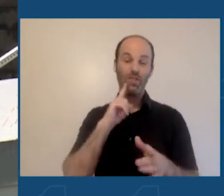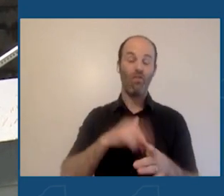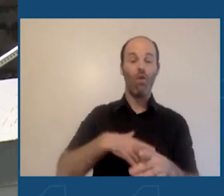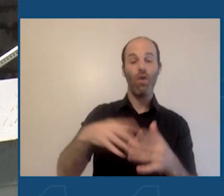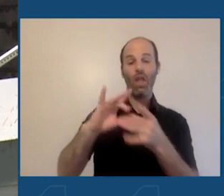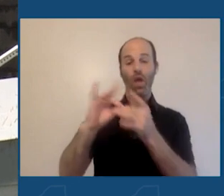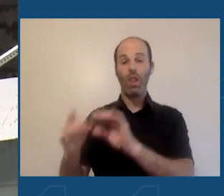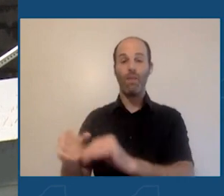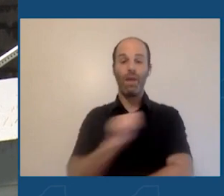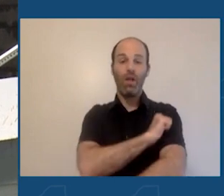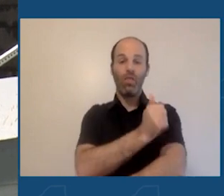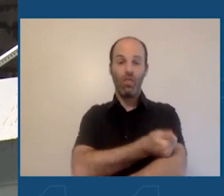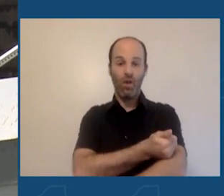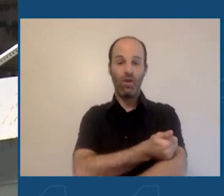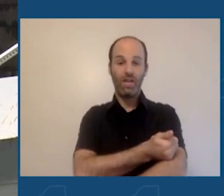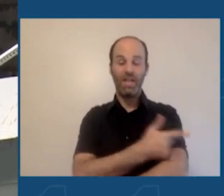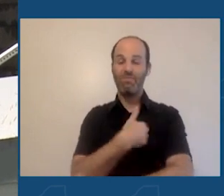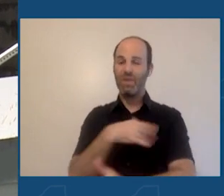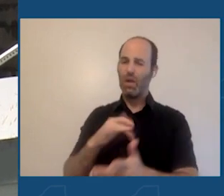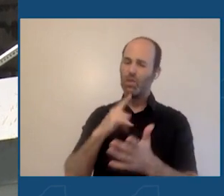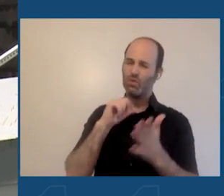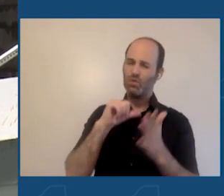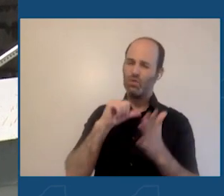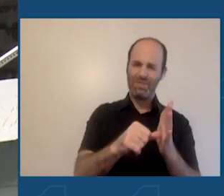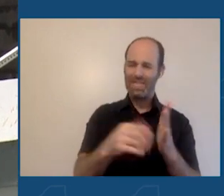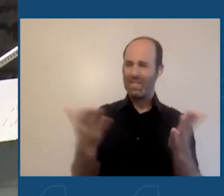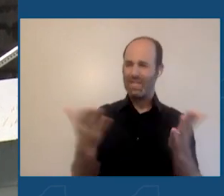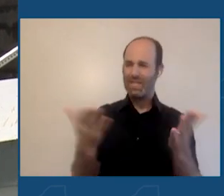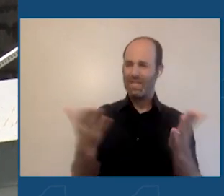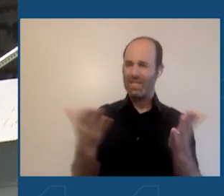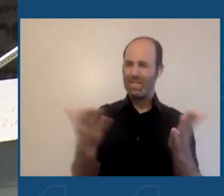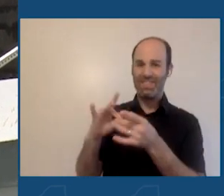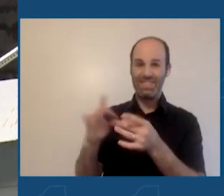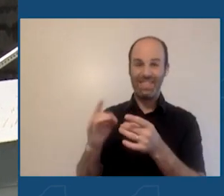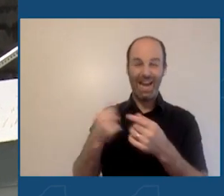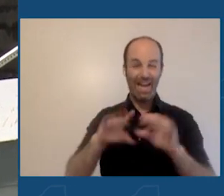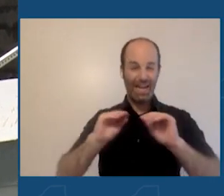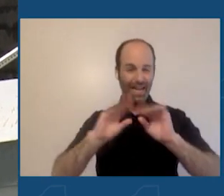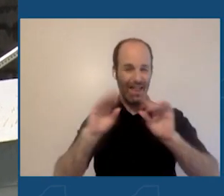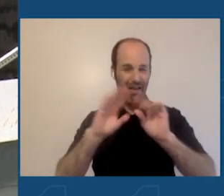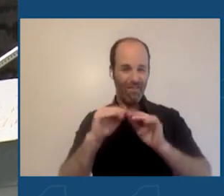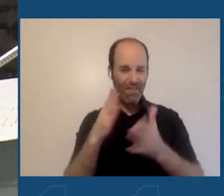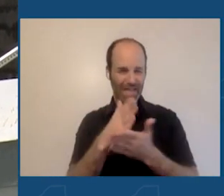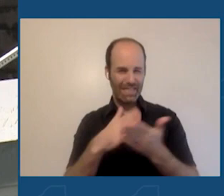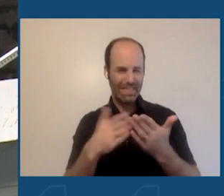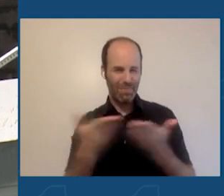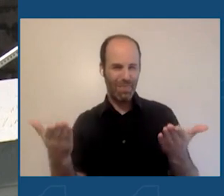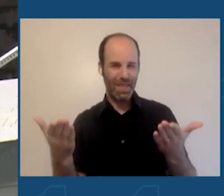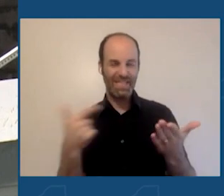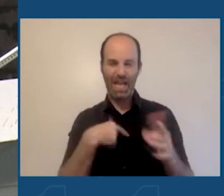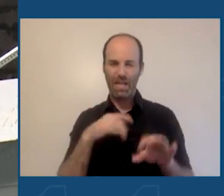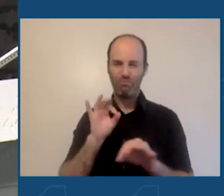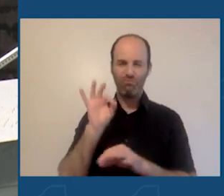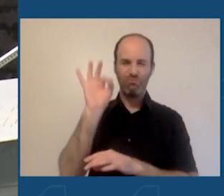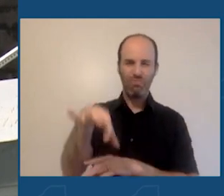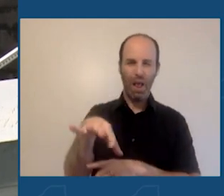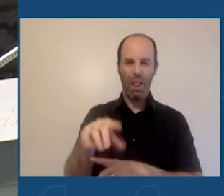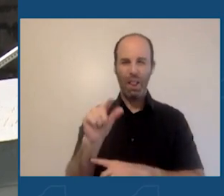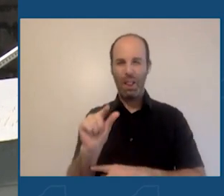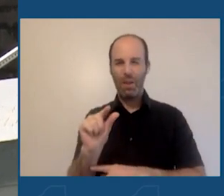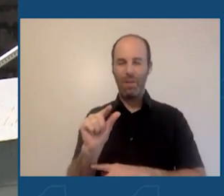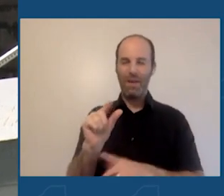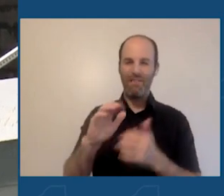want to reinforce what's been said and maybe clarify a few things and give you a little insight in how my brain